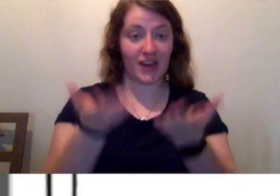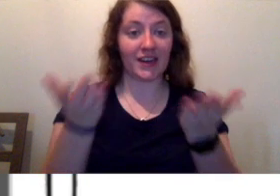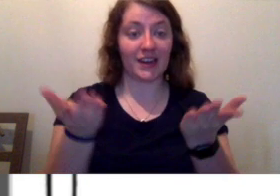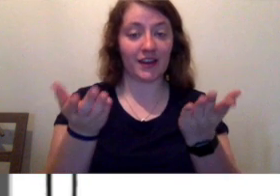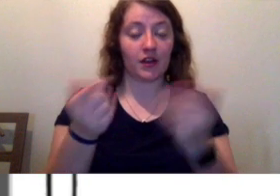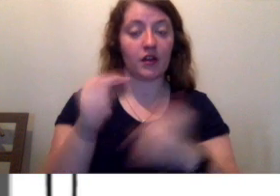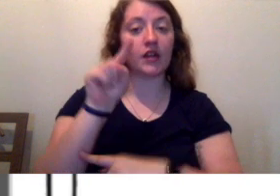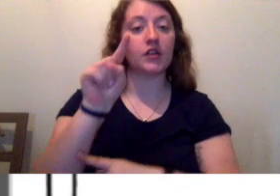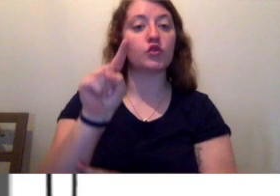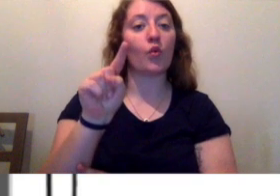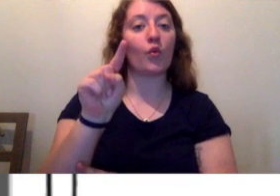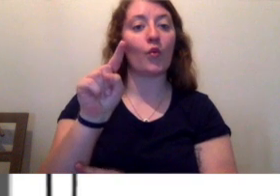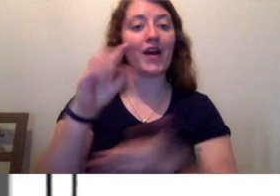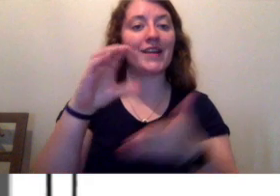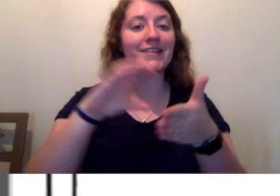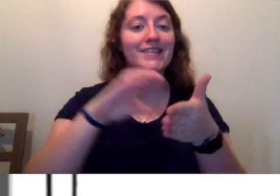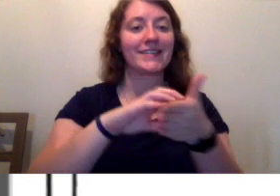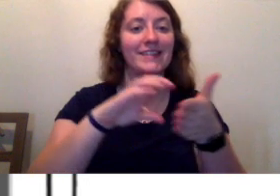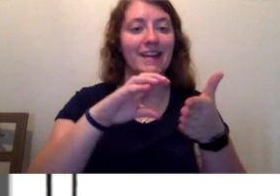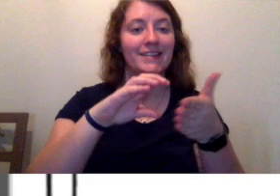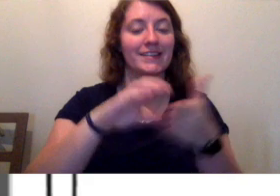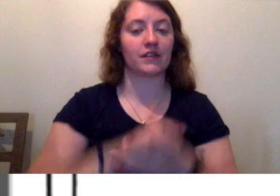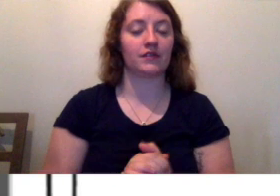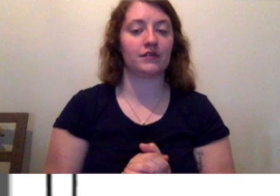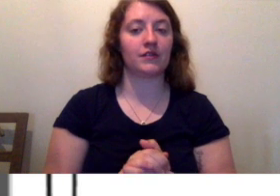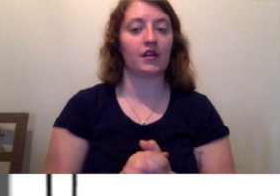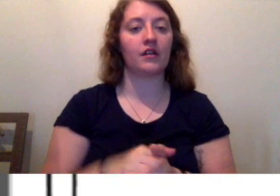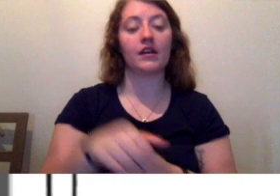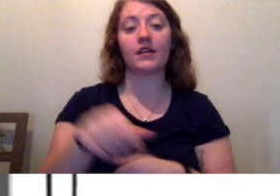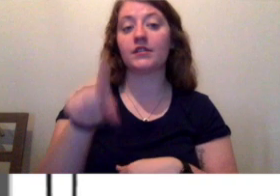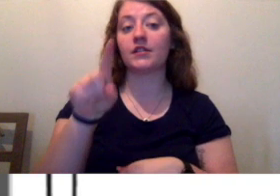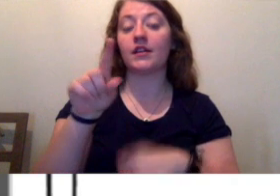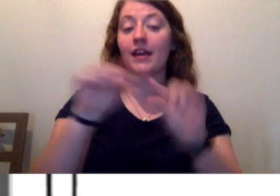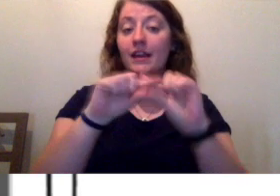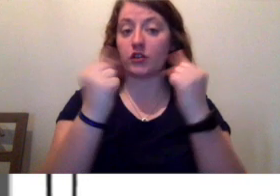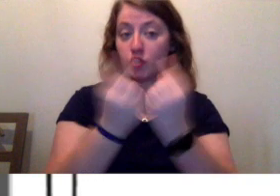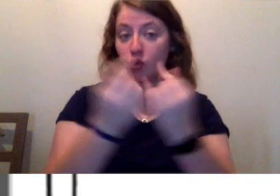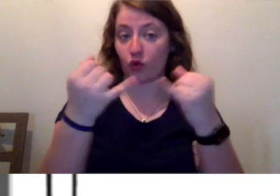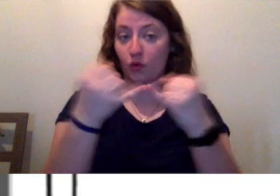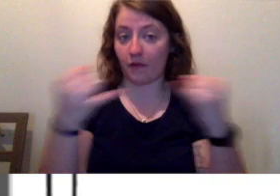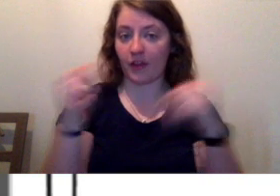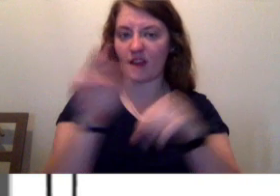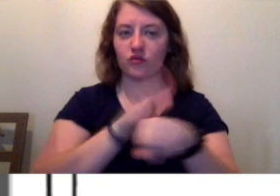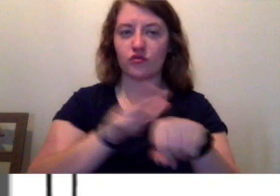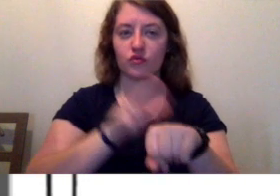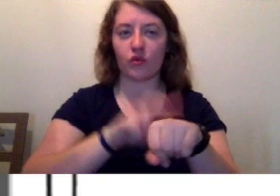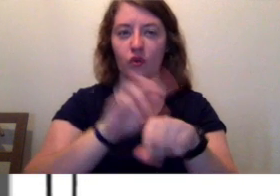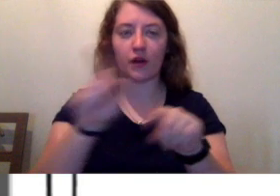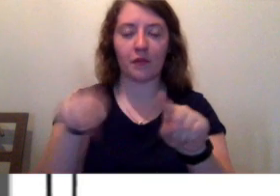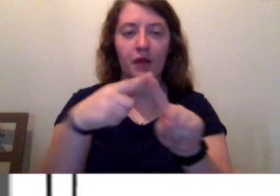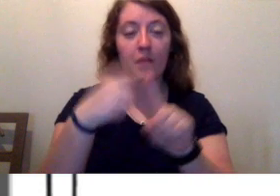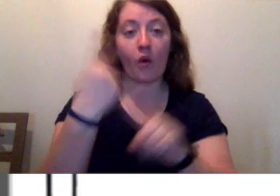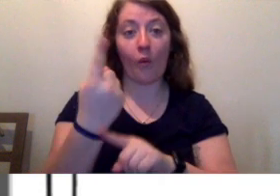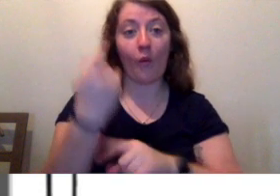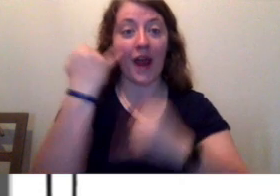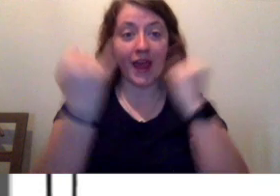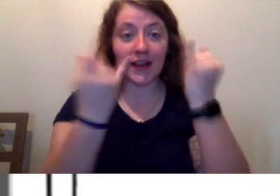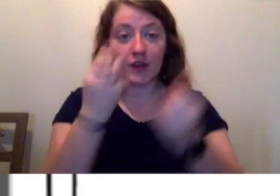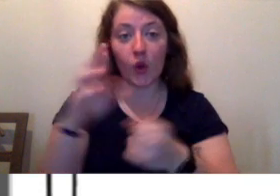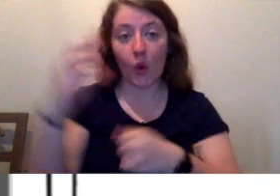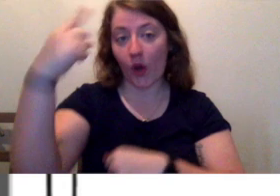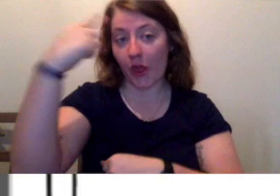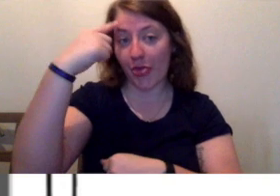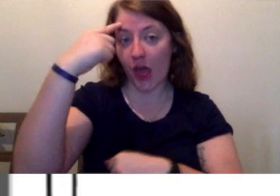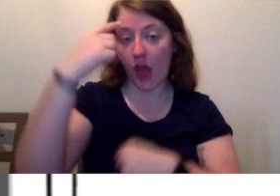one stanza. It is a group of lines, usually about one idea or thought,